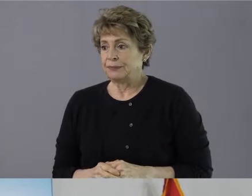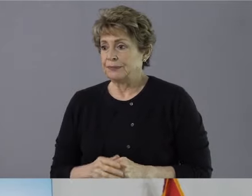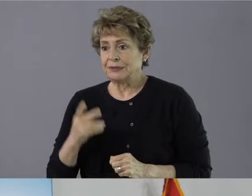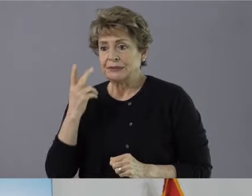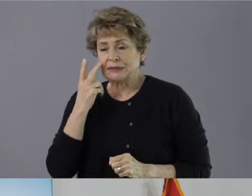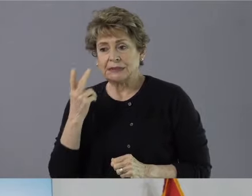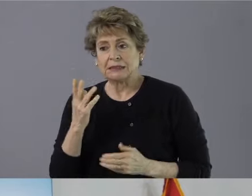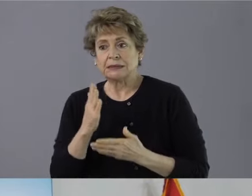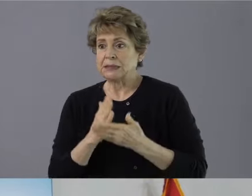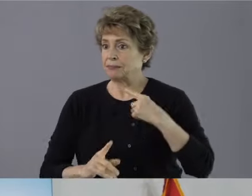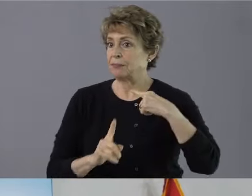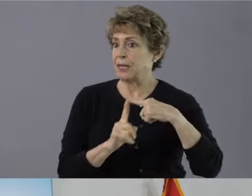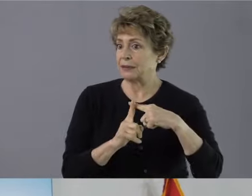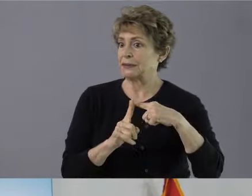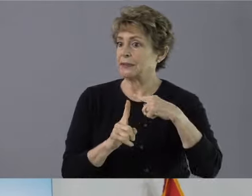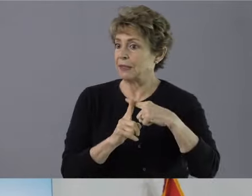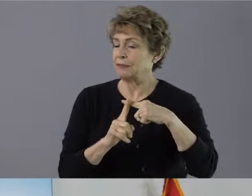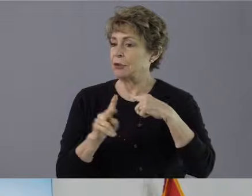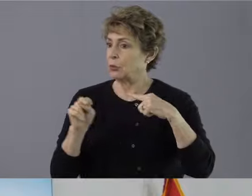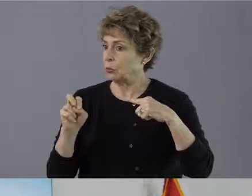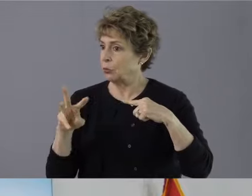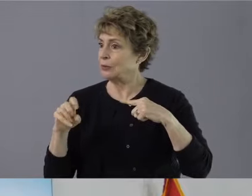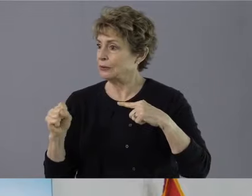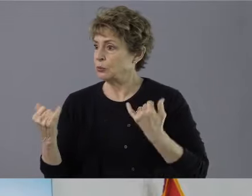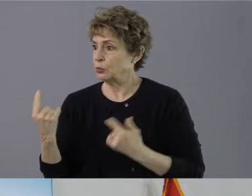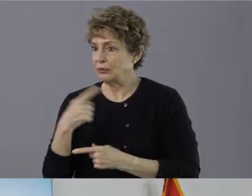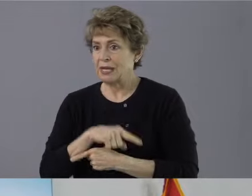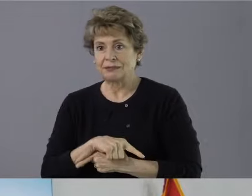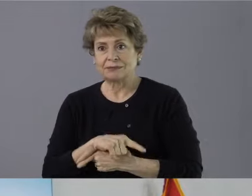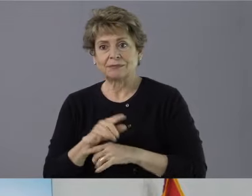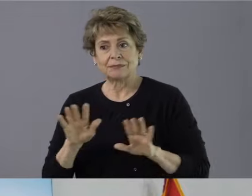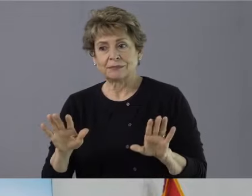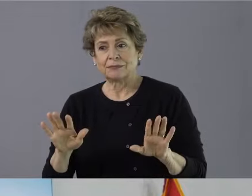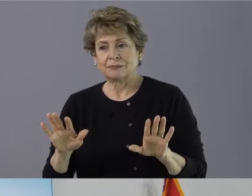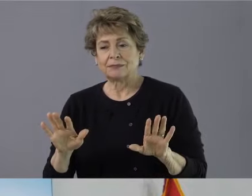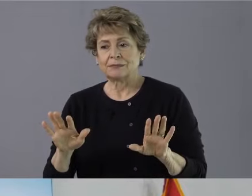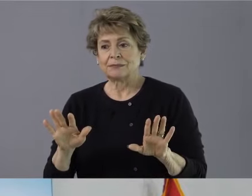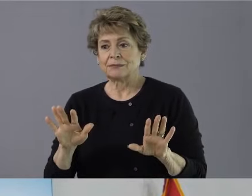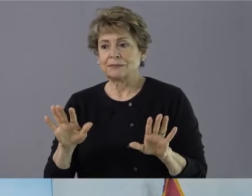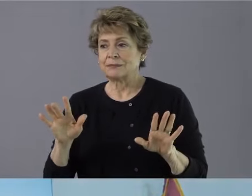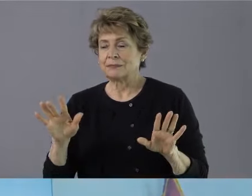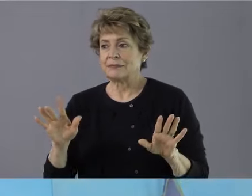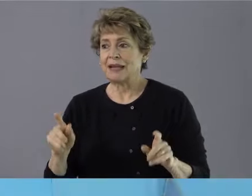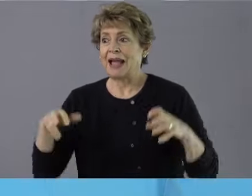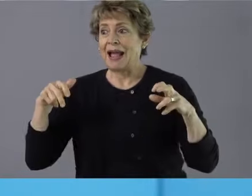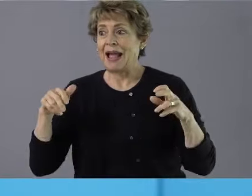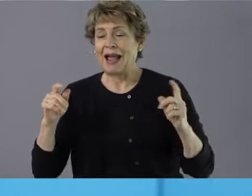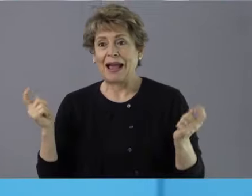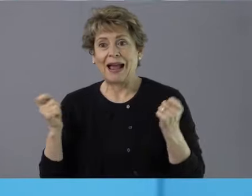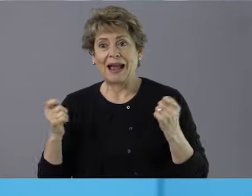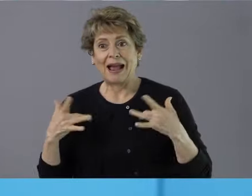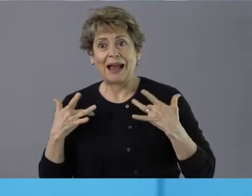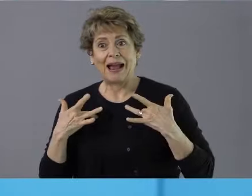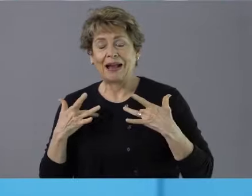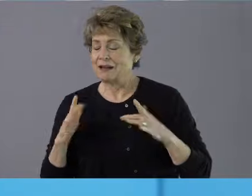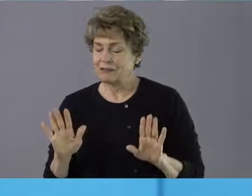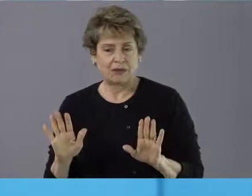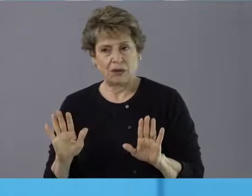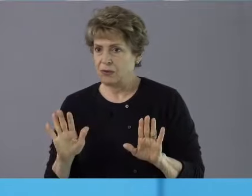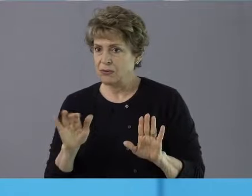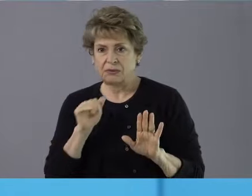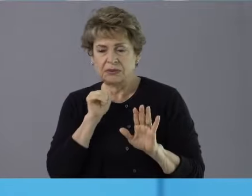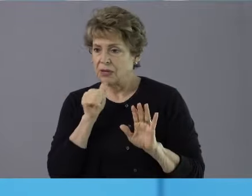today. I want to reiterate that it's not a victory lap. It should be a validation of the decisions that we make